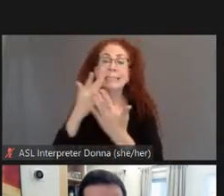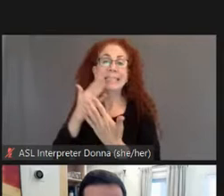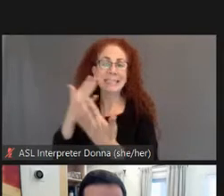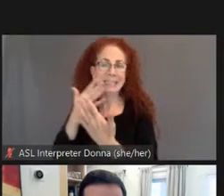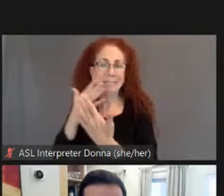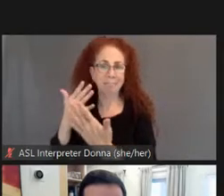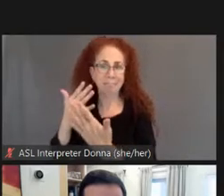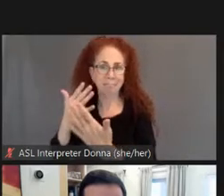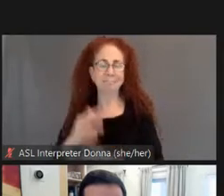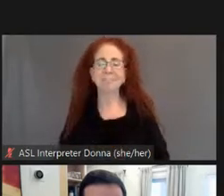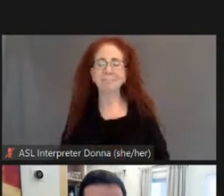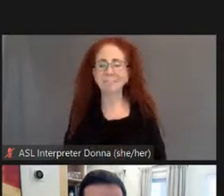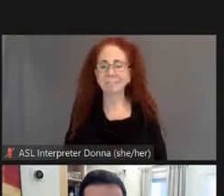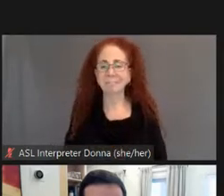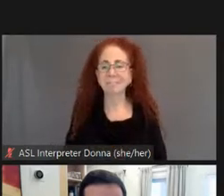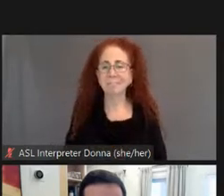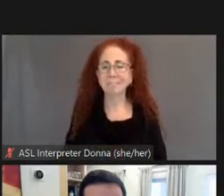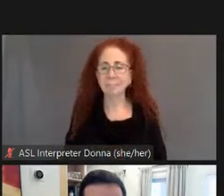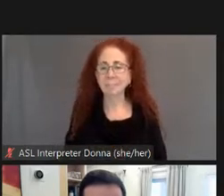some singing up, and